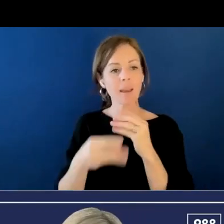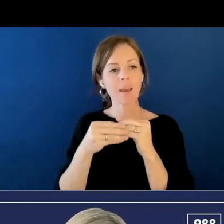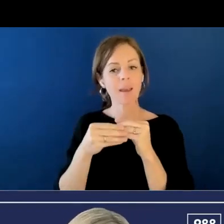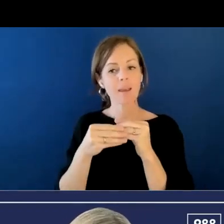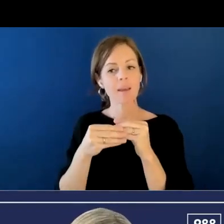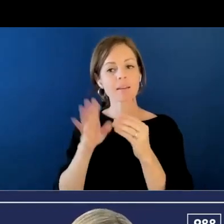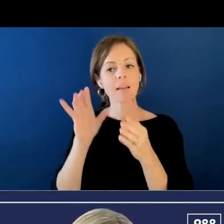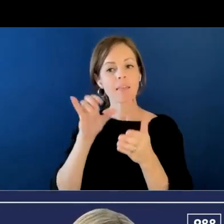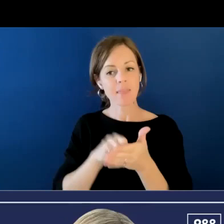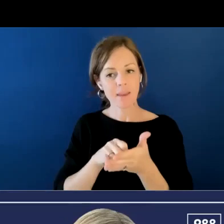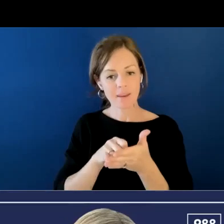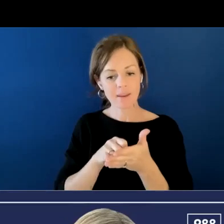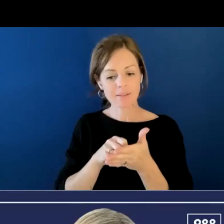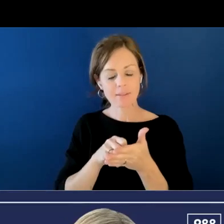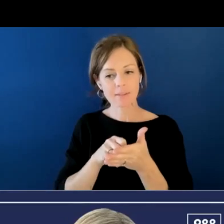that